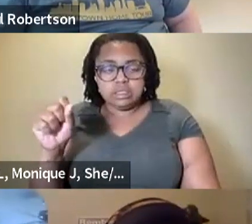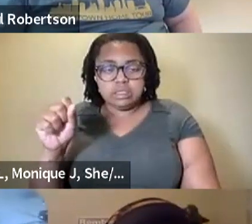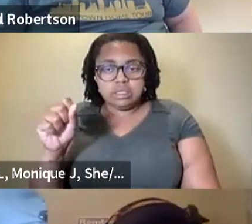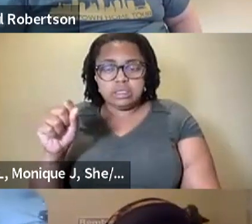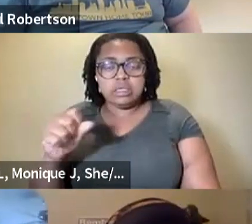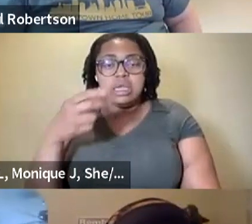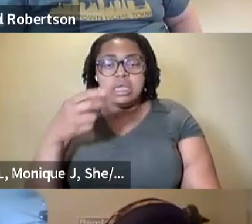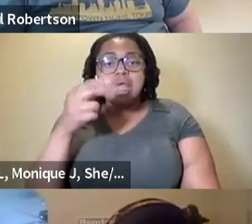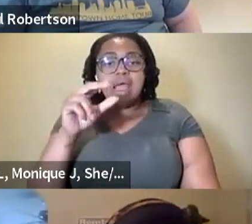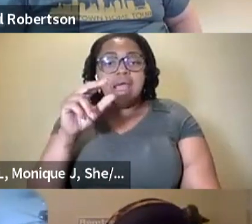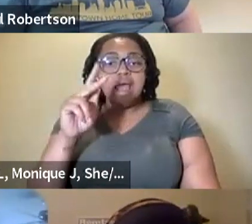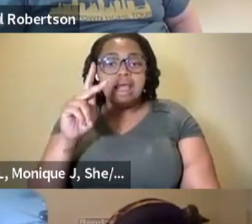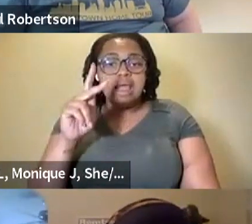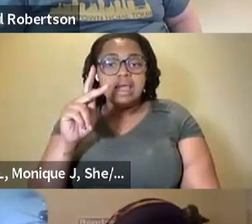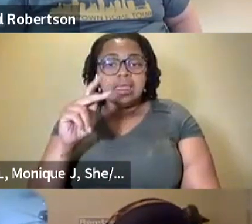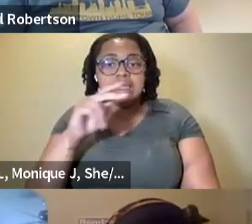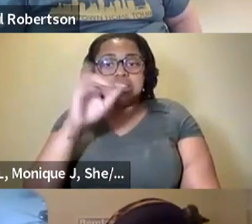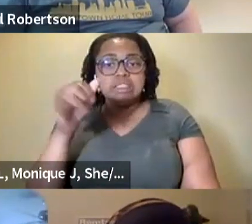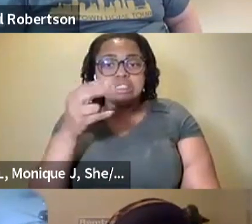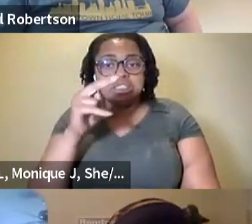Hank Jenkins?